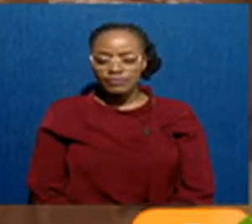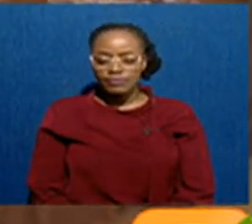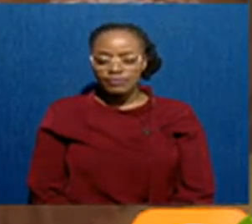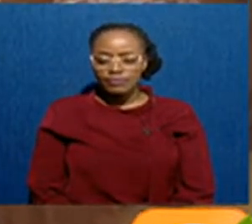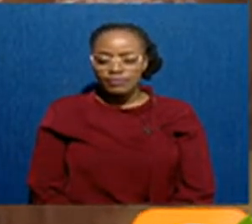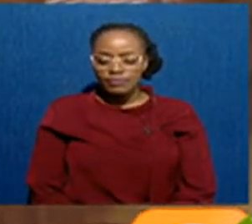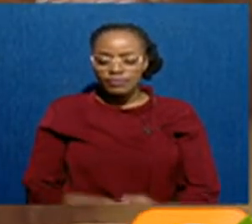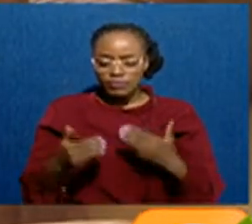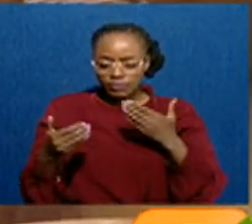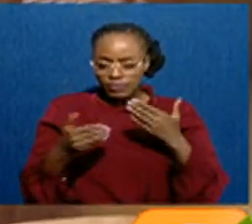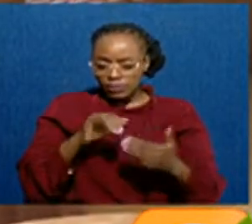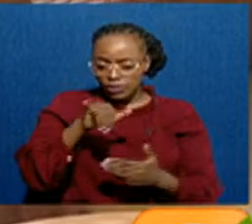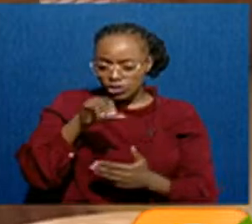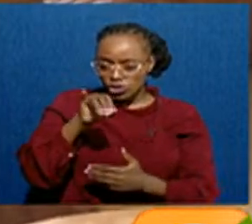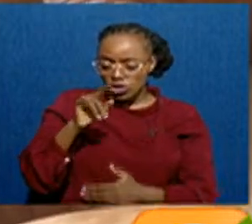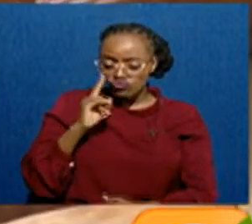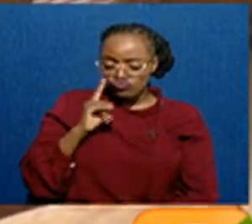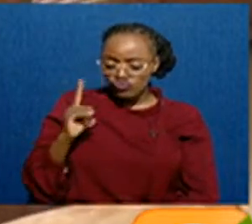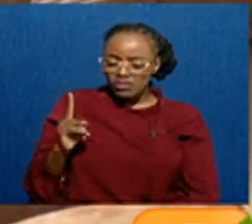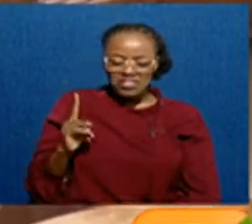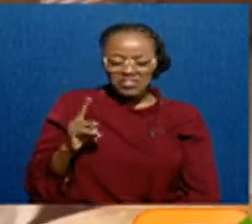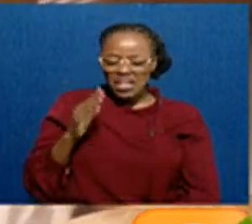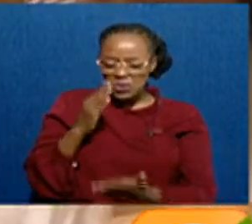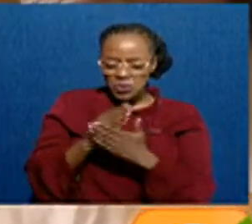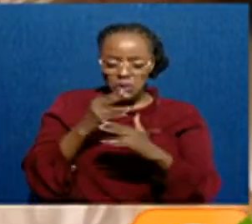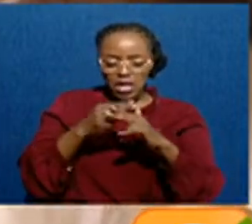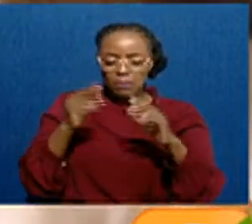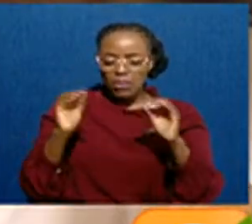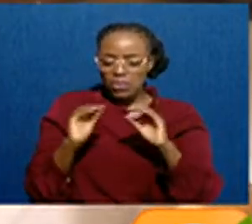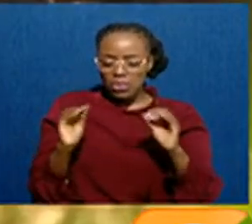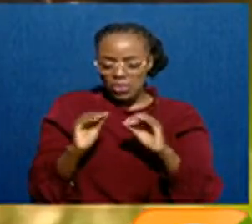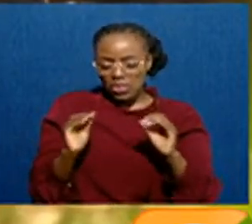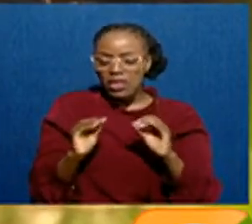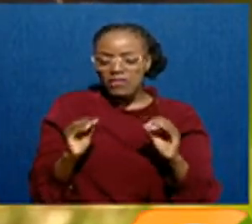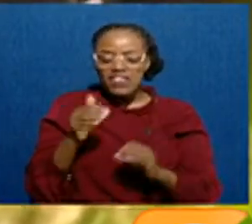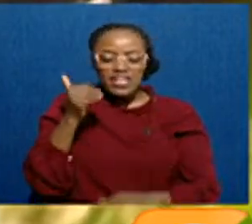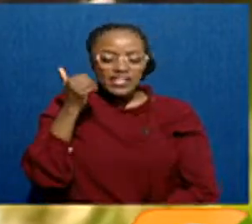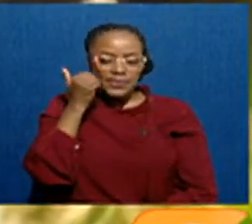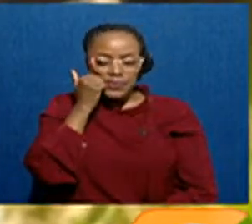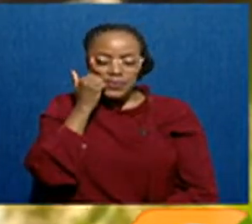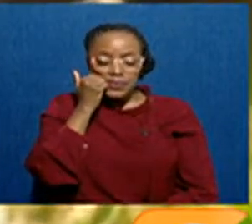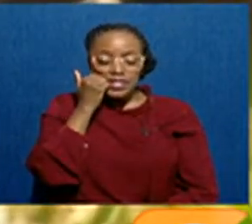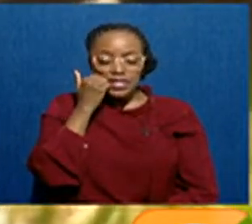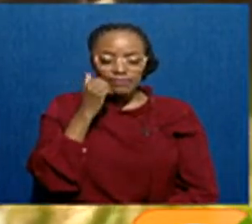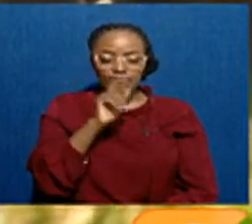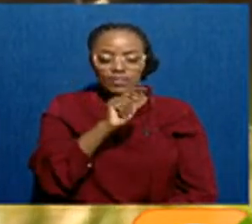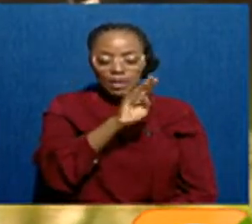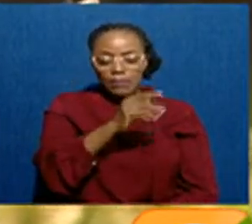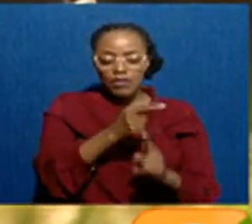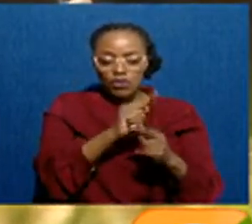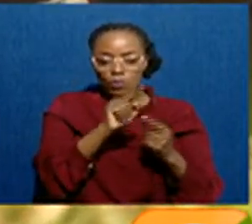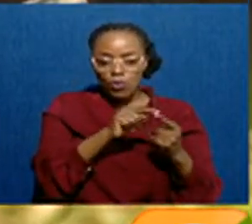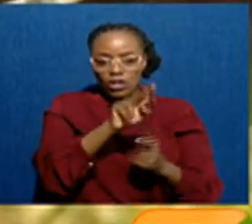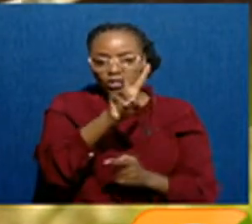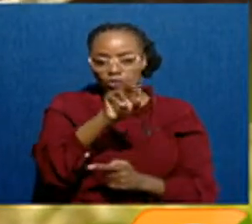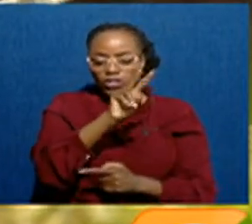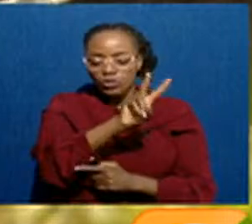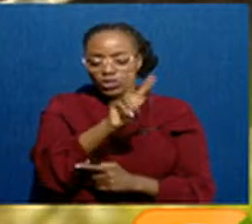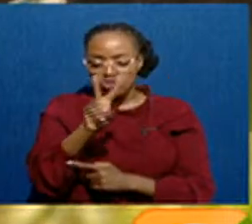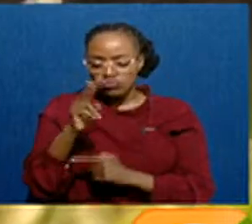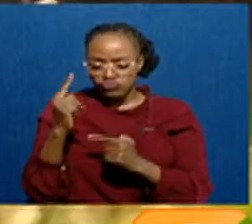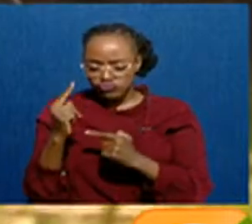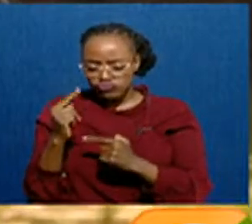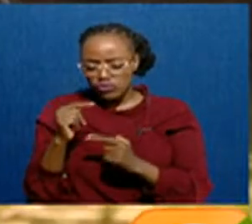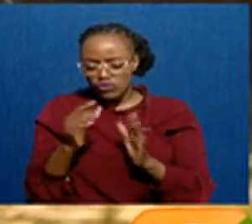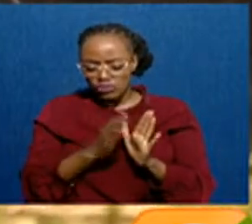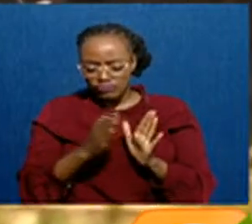Baby Joy, not her real name, is a grade one pupil who has been battling tuberculosis since 2022. For the better part of that period, Baby Joy